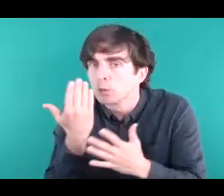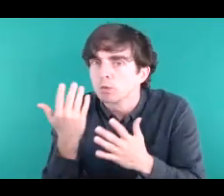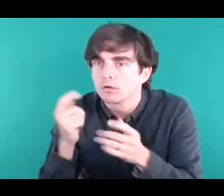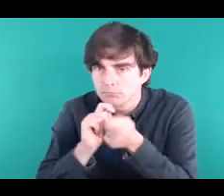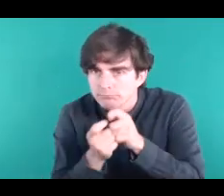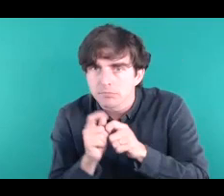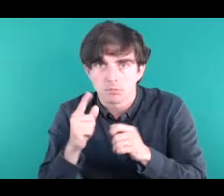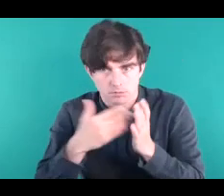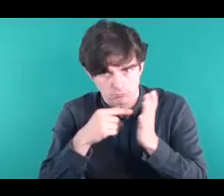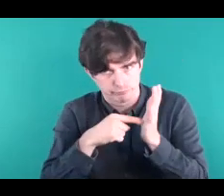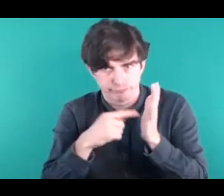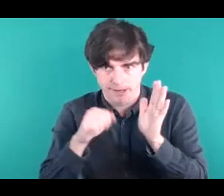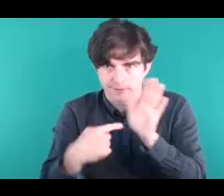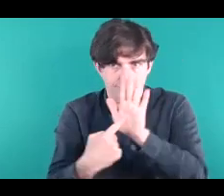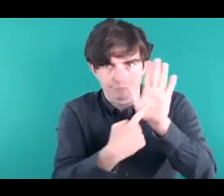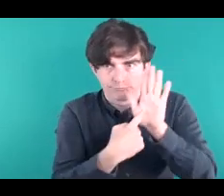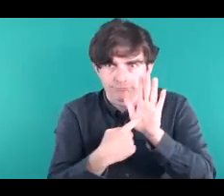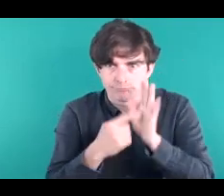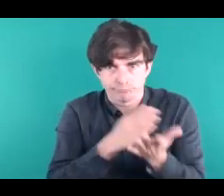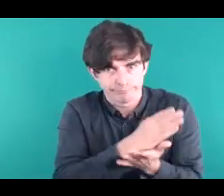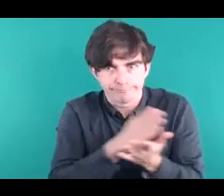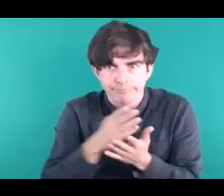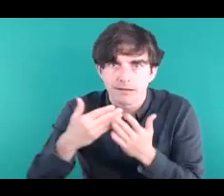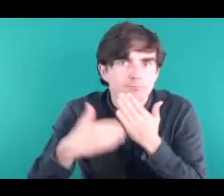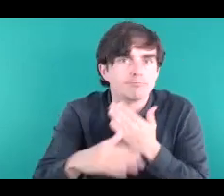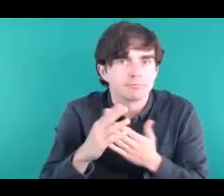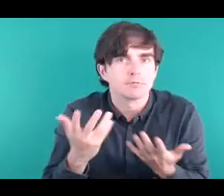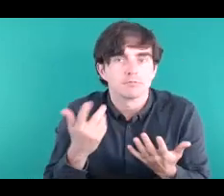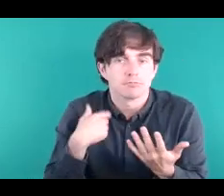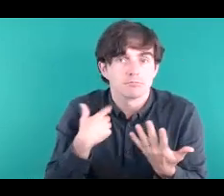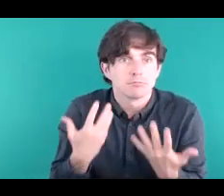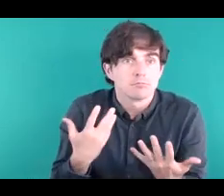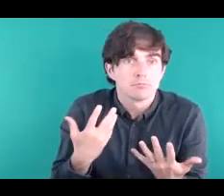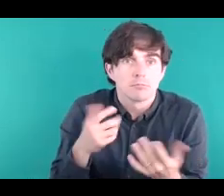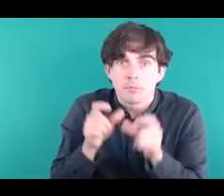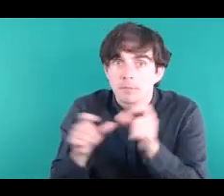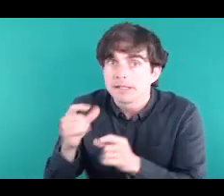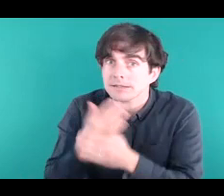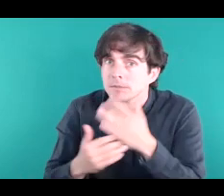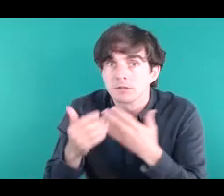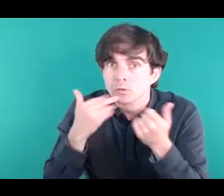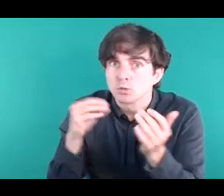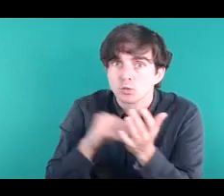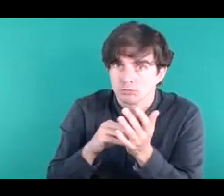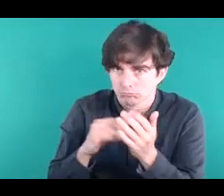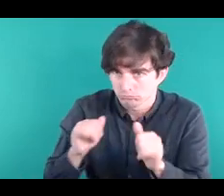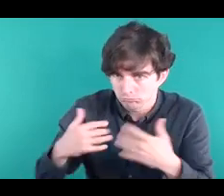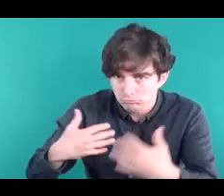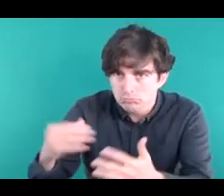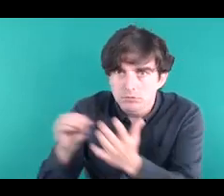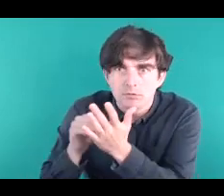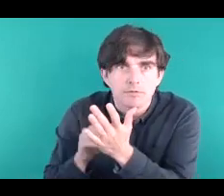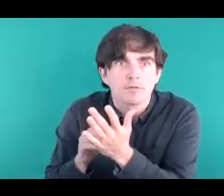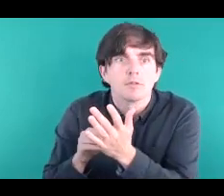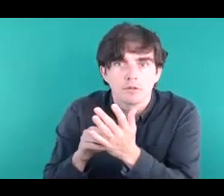excluded. And getting them on the registry now, even in places where there's currently no provision, no social protection